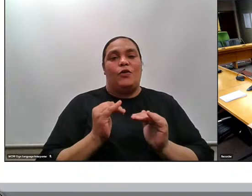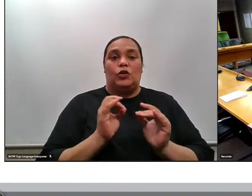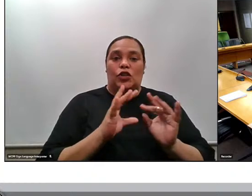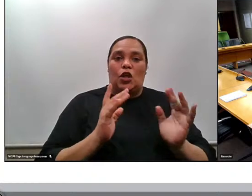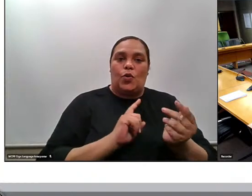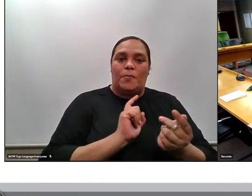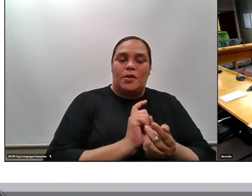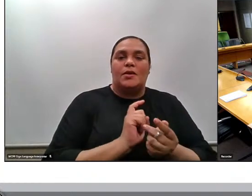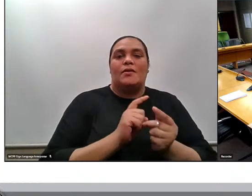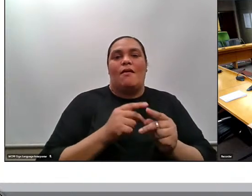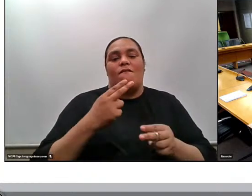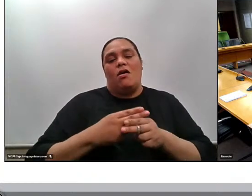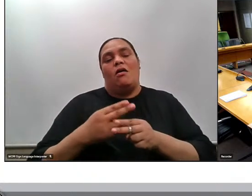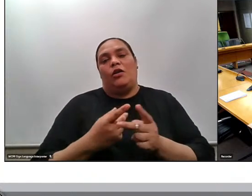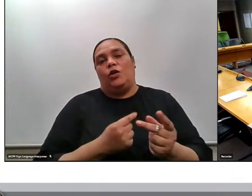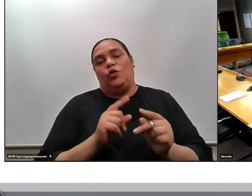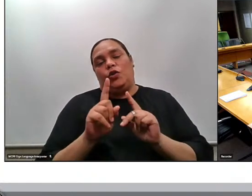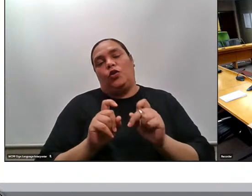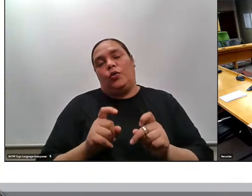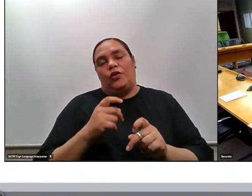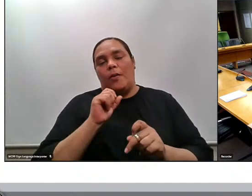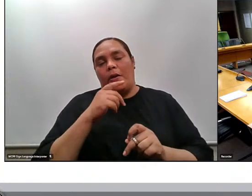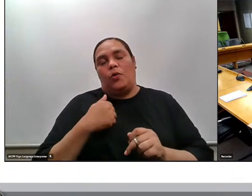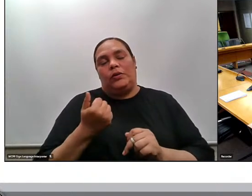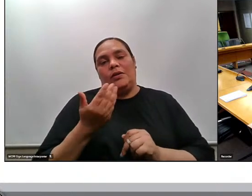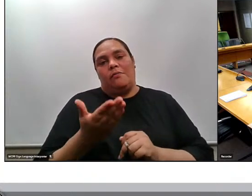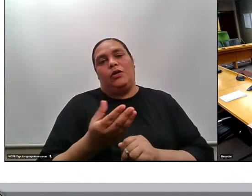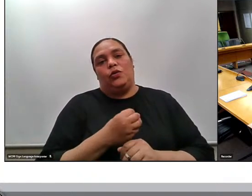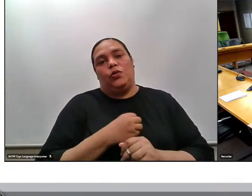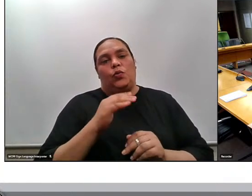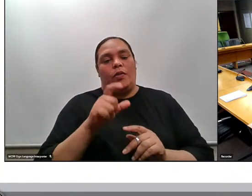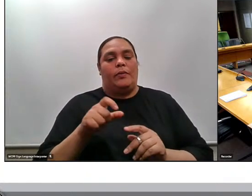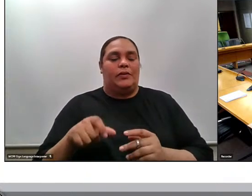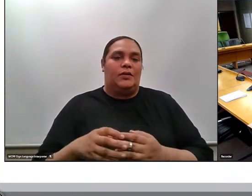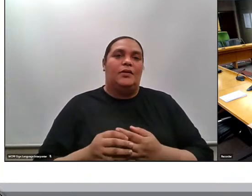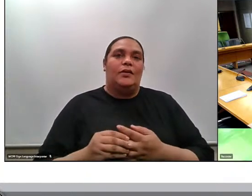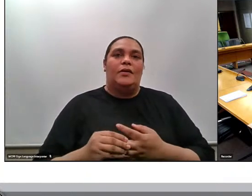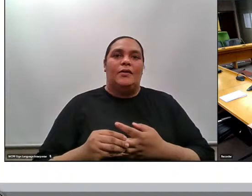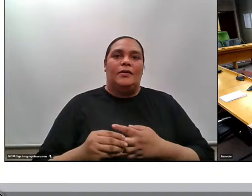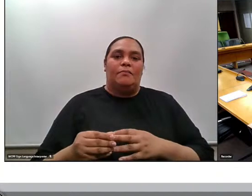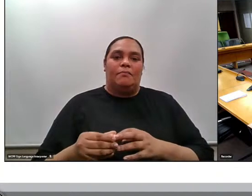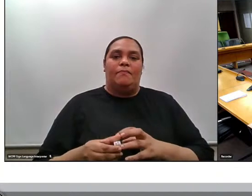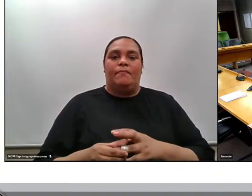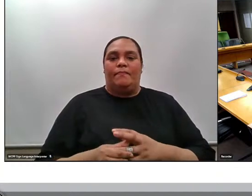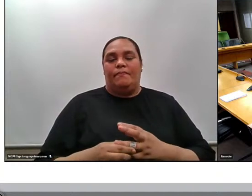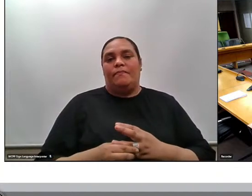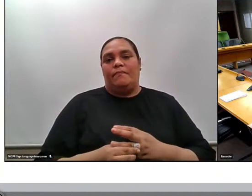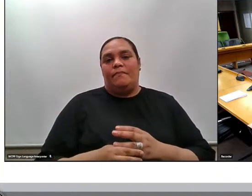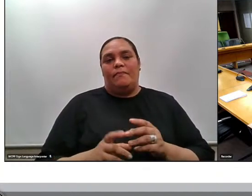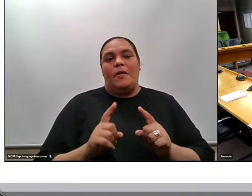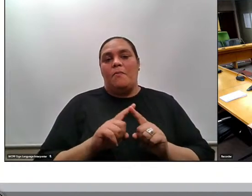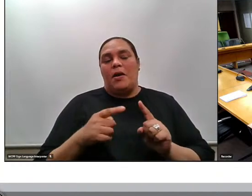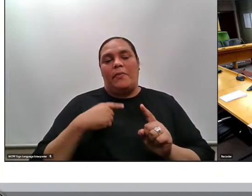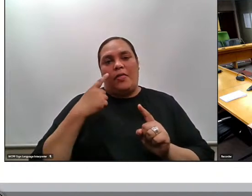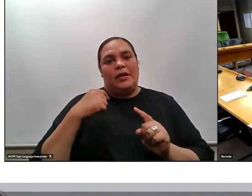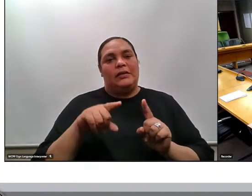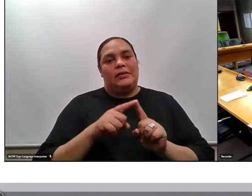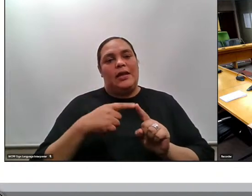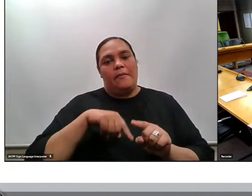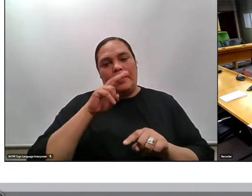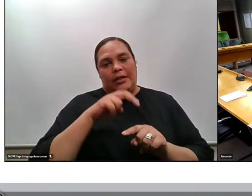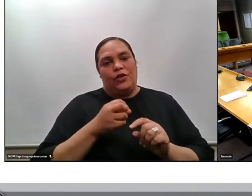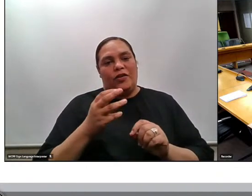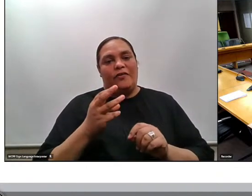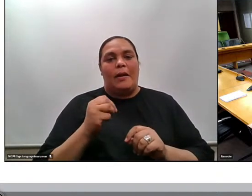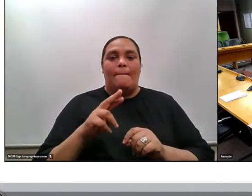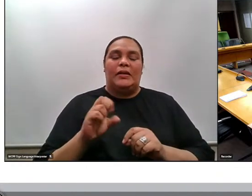and just finalize the questions that we submit to the candidates. But I think we also need to give Ms.